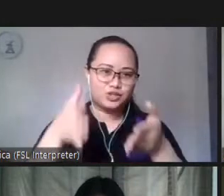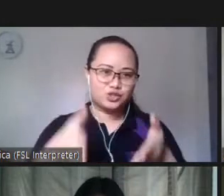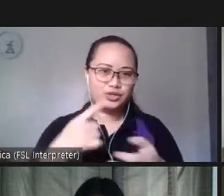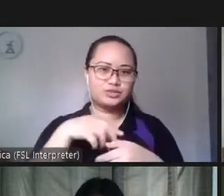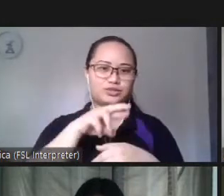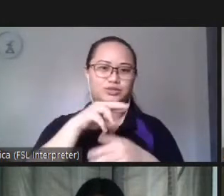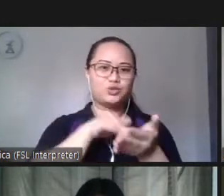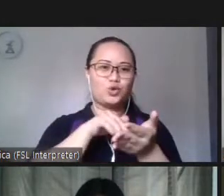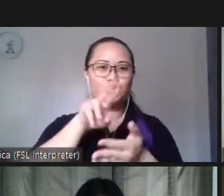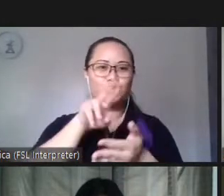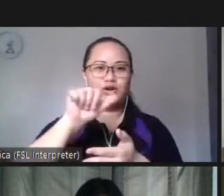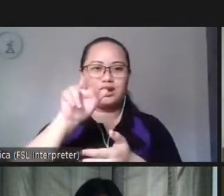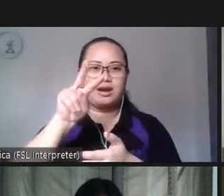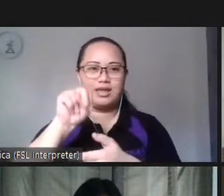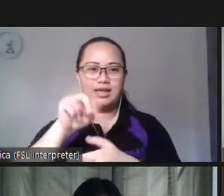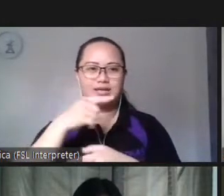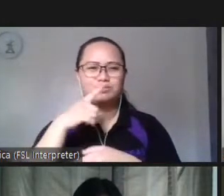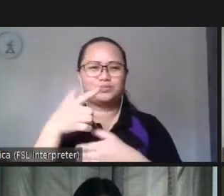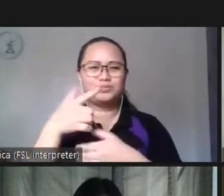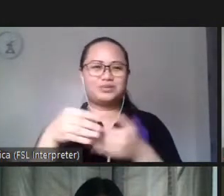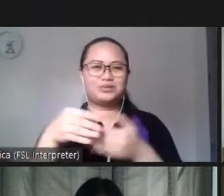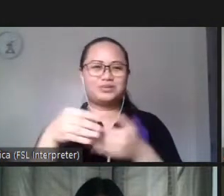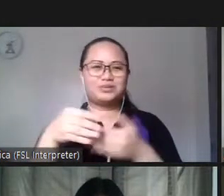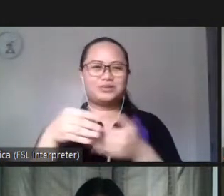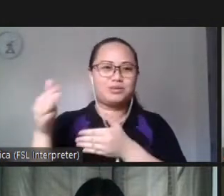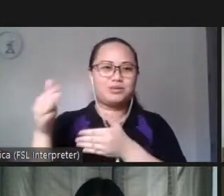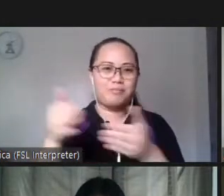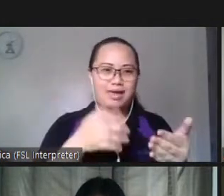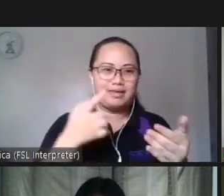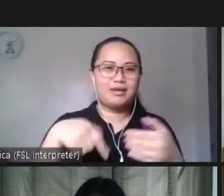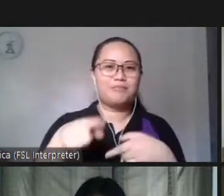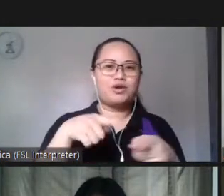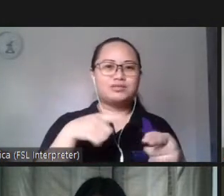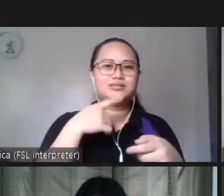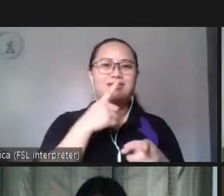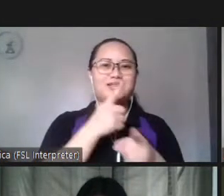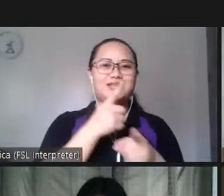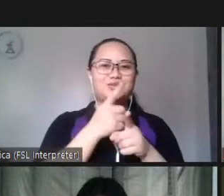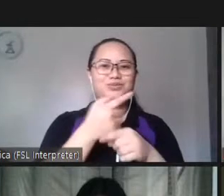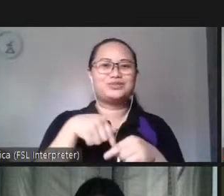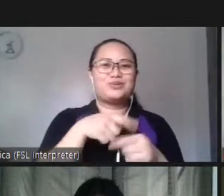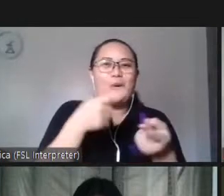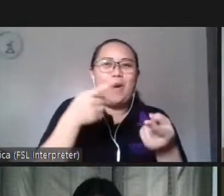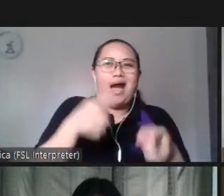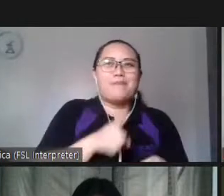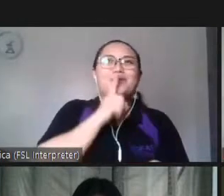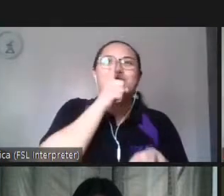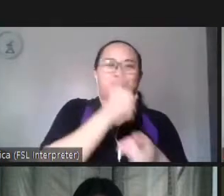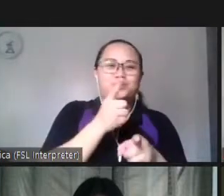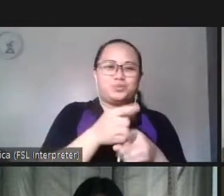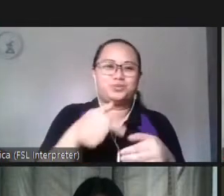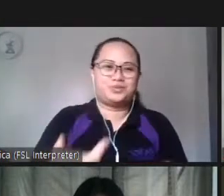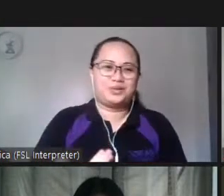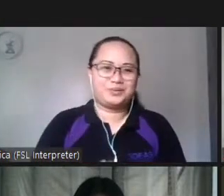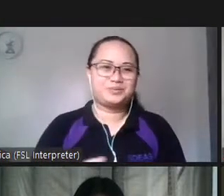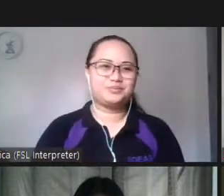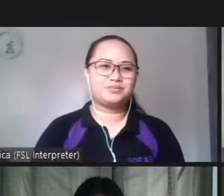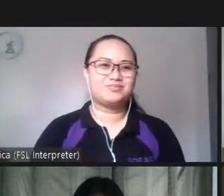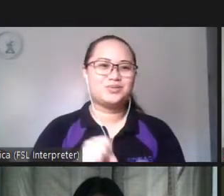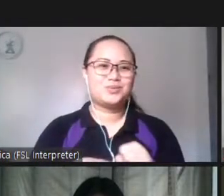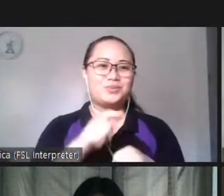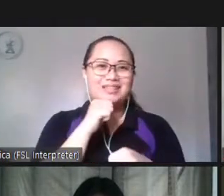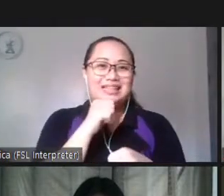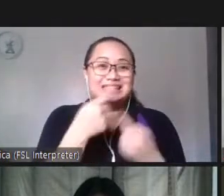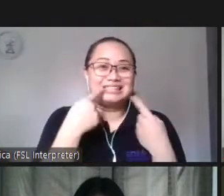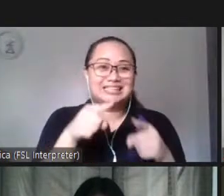and for helping us make this undertaking a reality. And of course, our webinar wouldn't have been a success without our